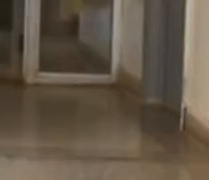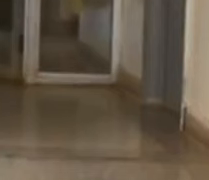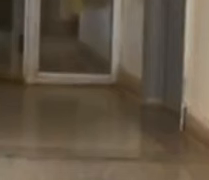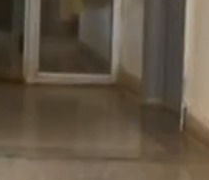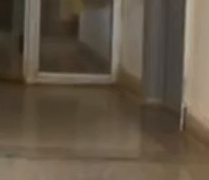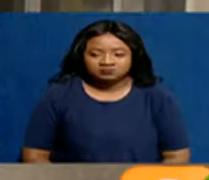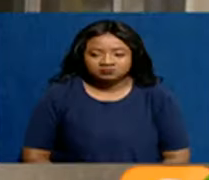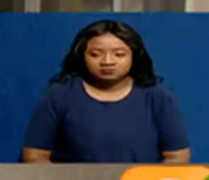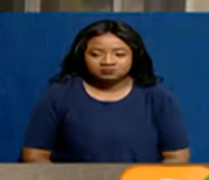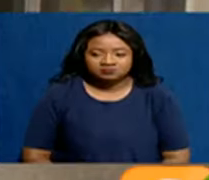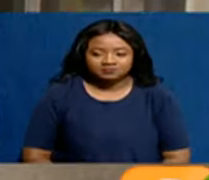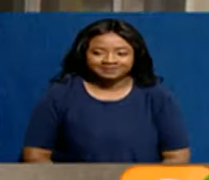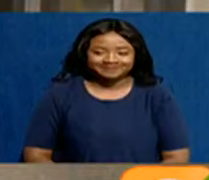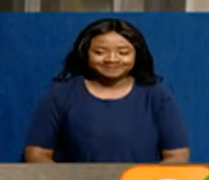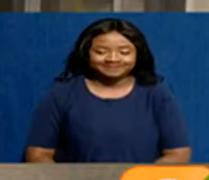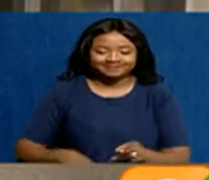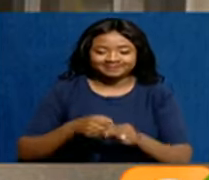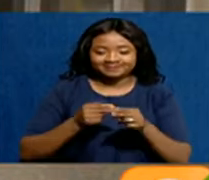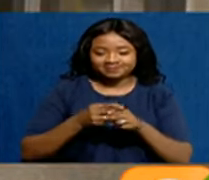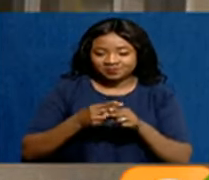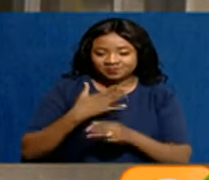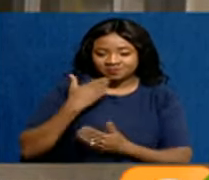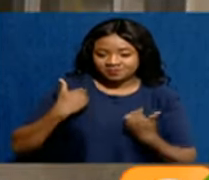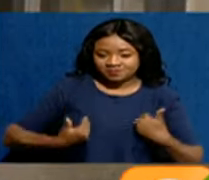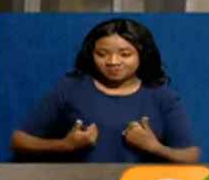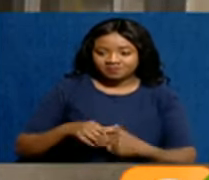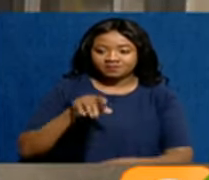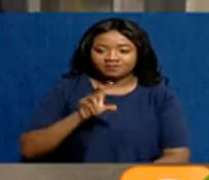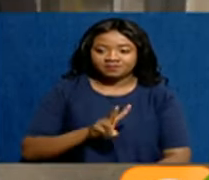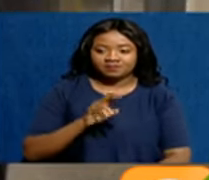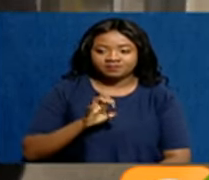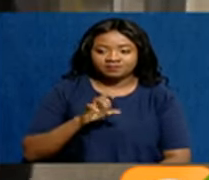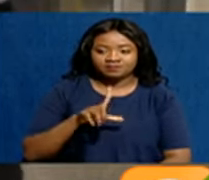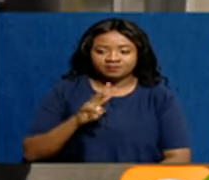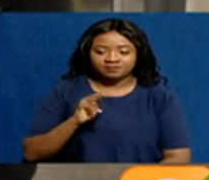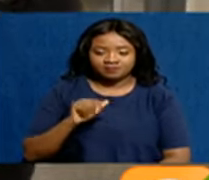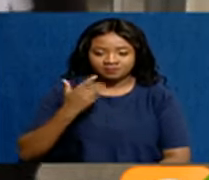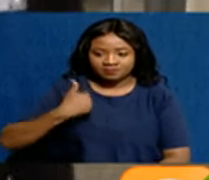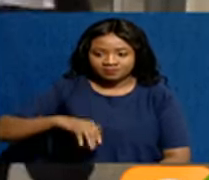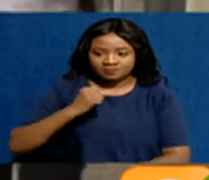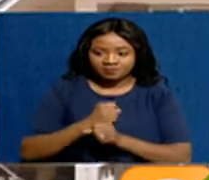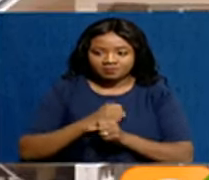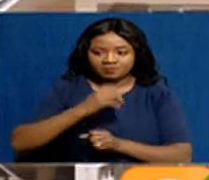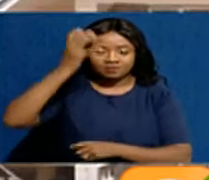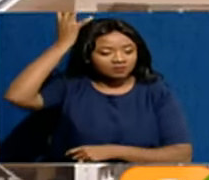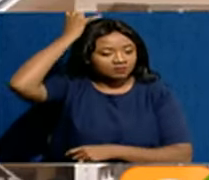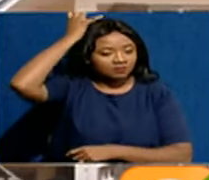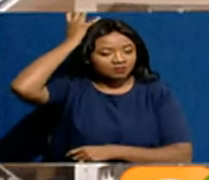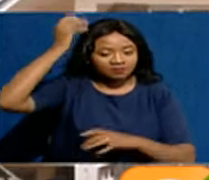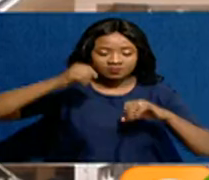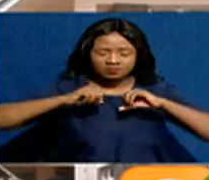Kwa majina naitwa Velma Chekwech Tanui and mimi ni nursing officer hapa